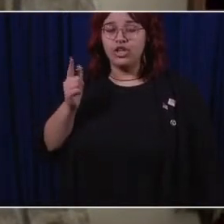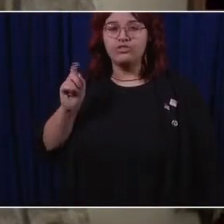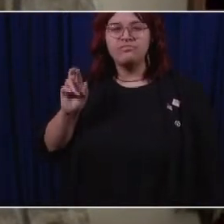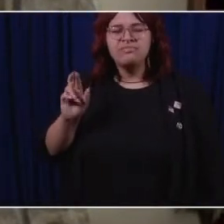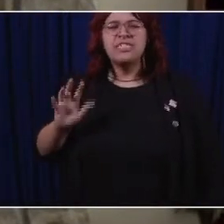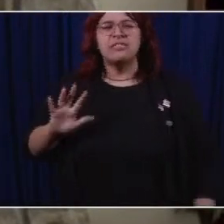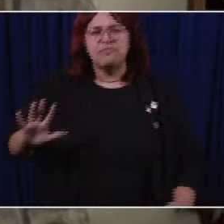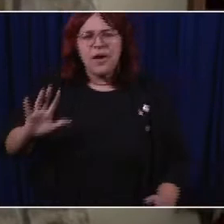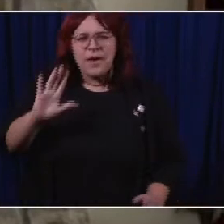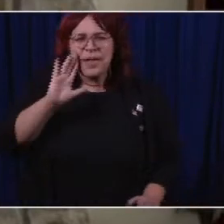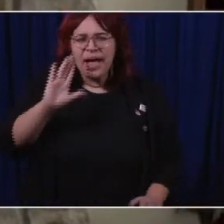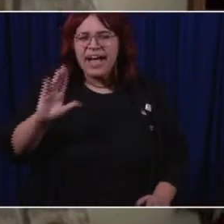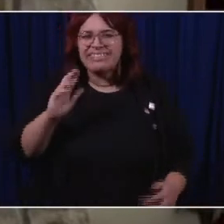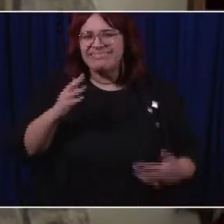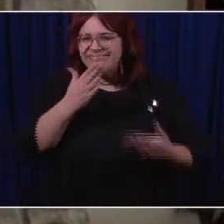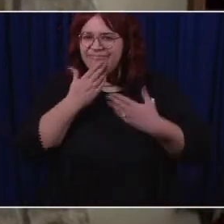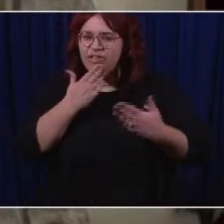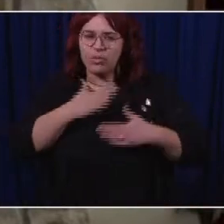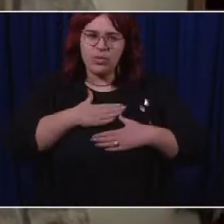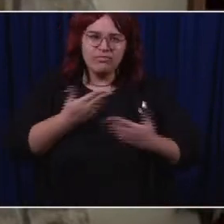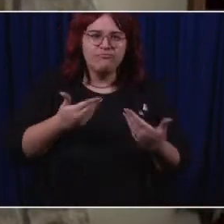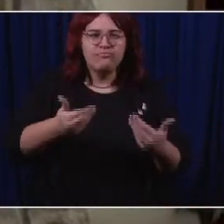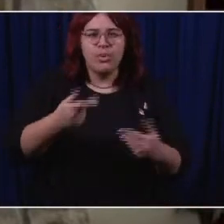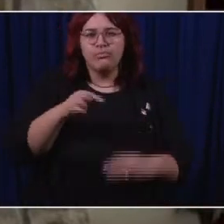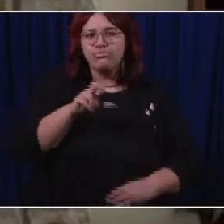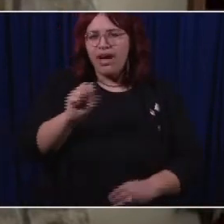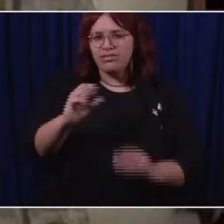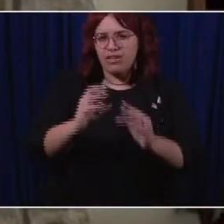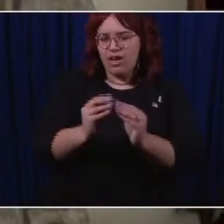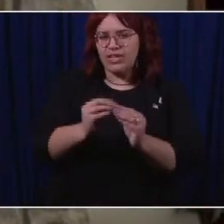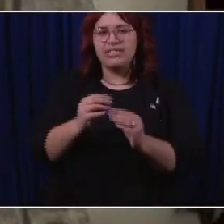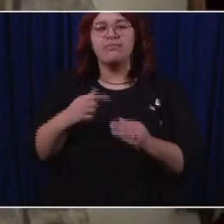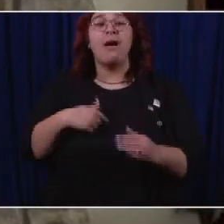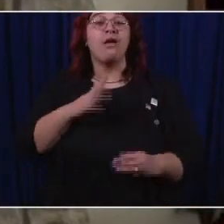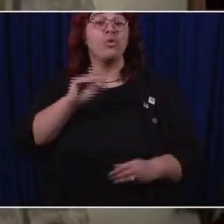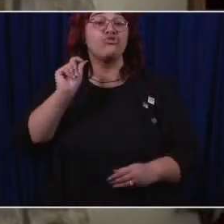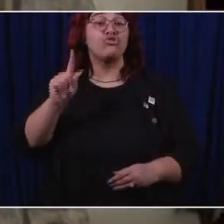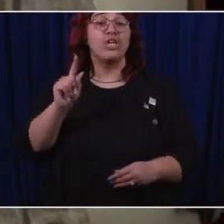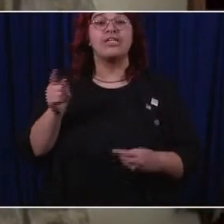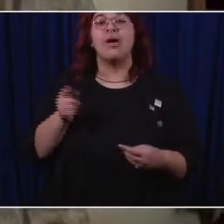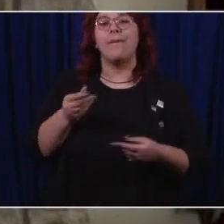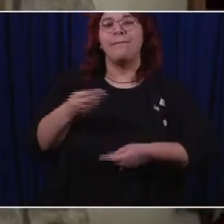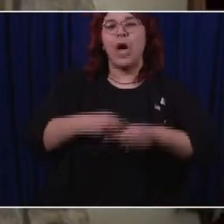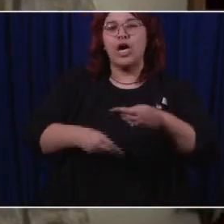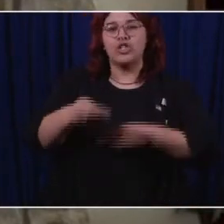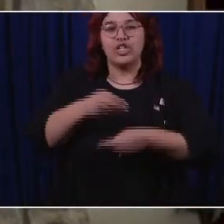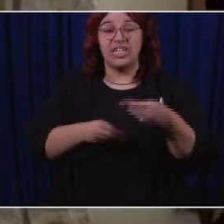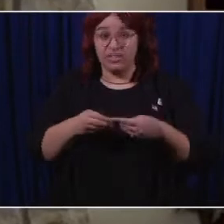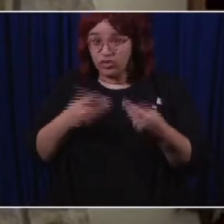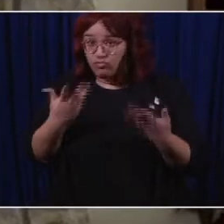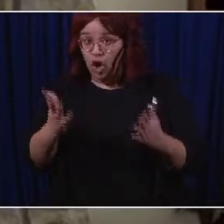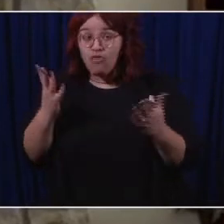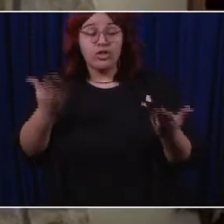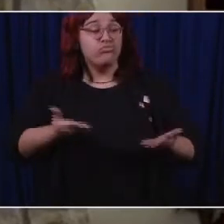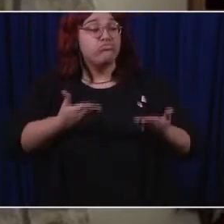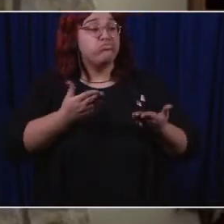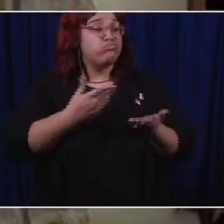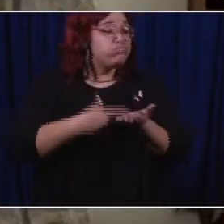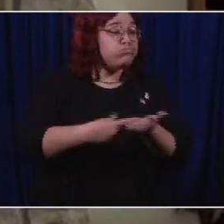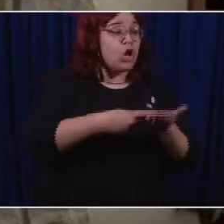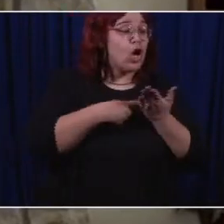rolled it out this week. Have you been talking to lawmakers about it? What's their reception, and when can we expect to see it in bill